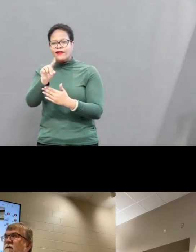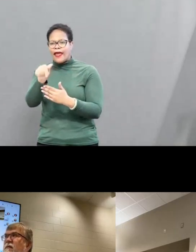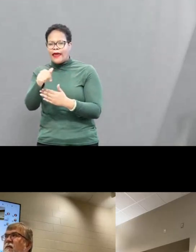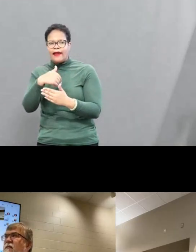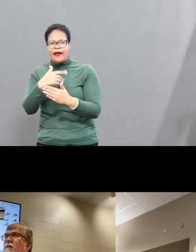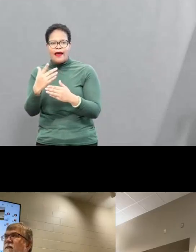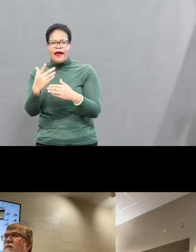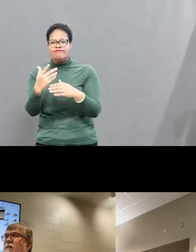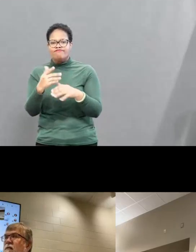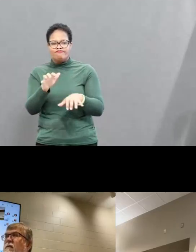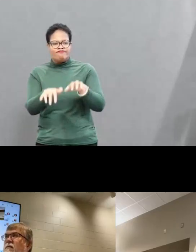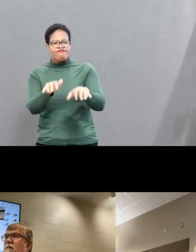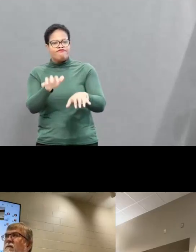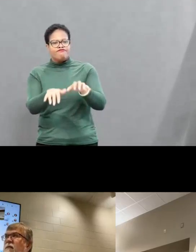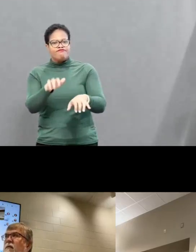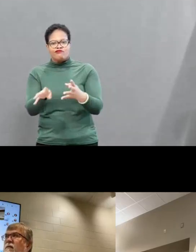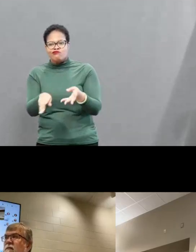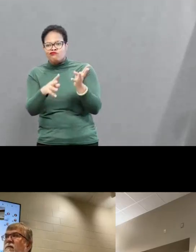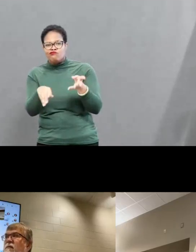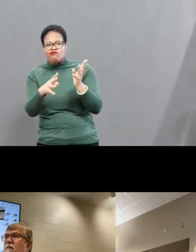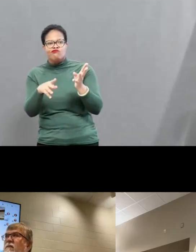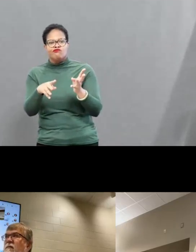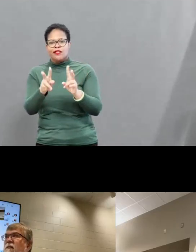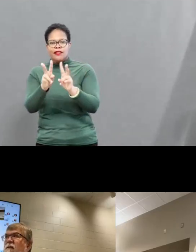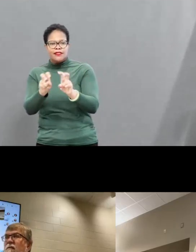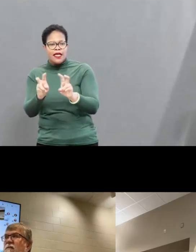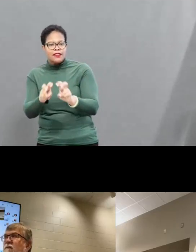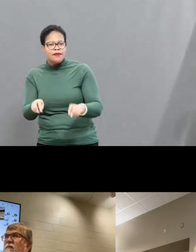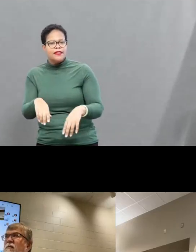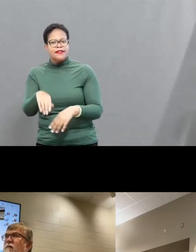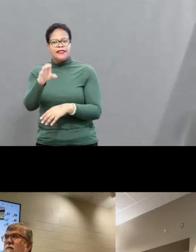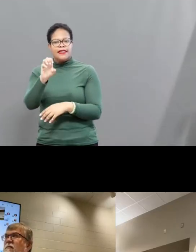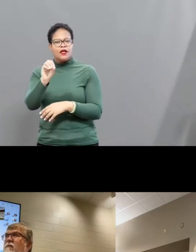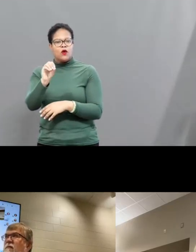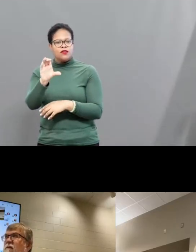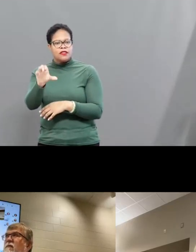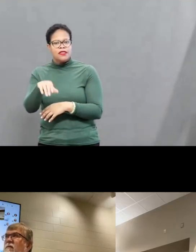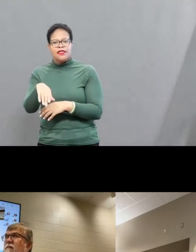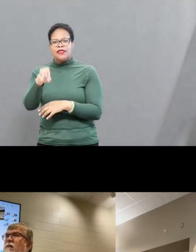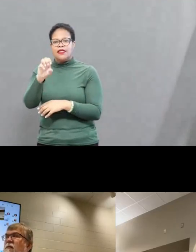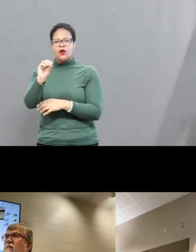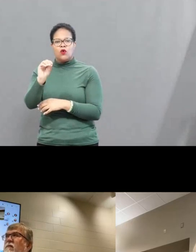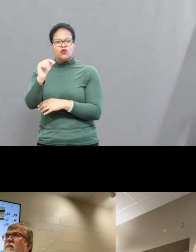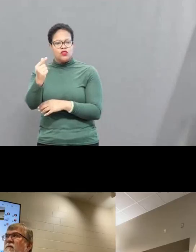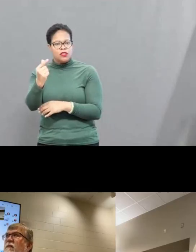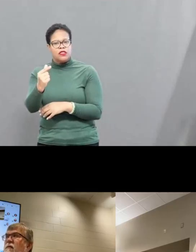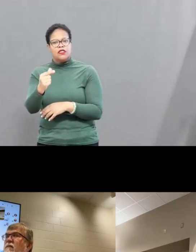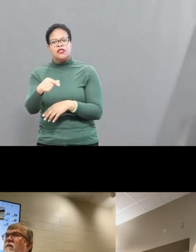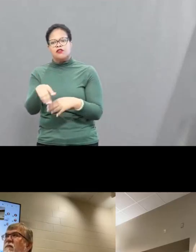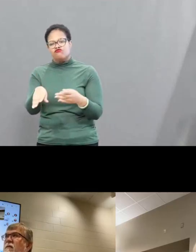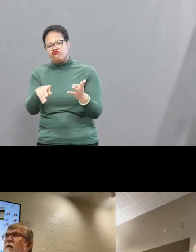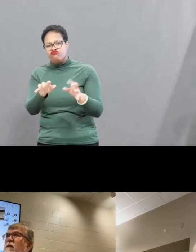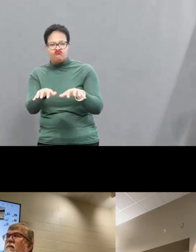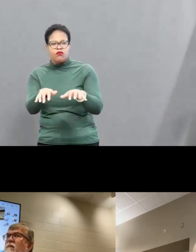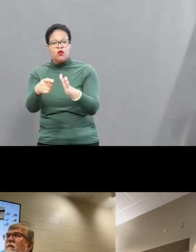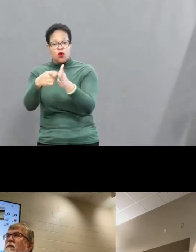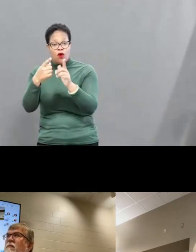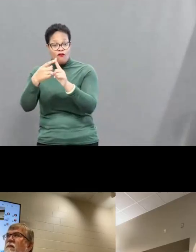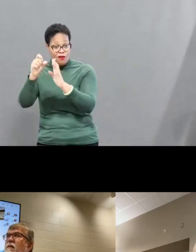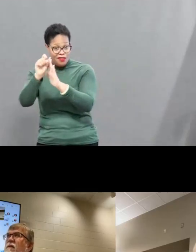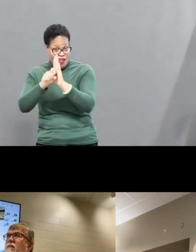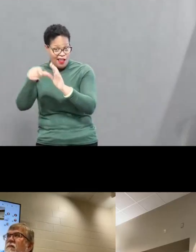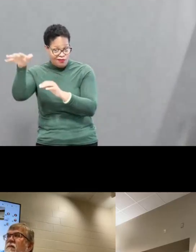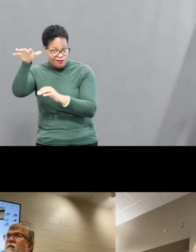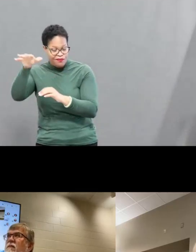regarding the assessments that the students take on the EOCs and EOGs that are required by the